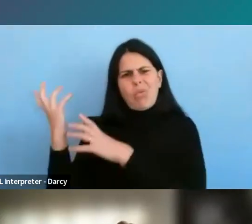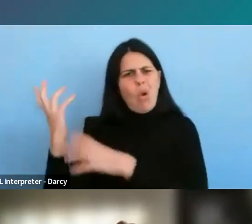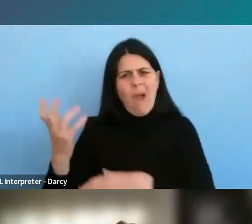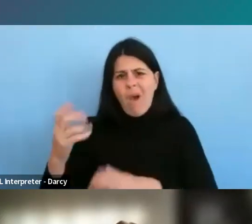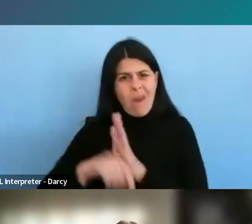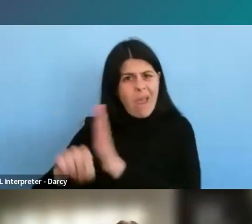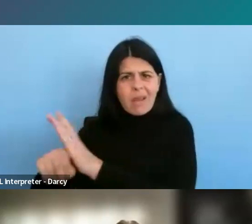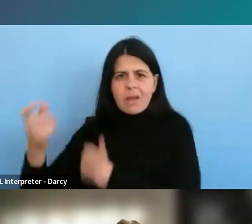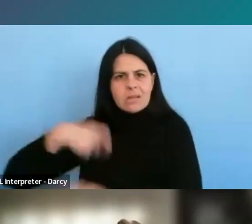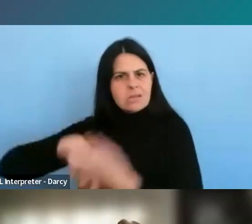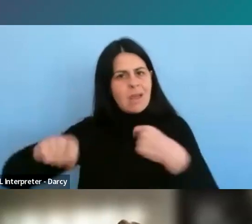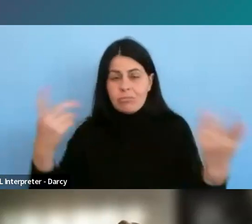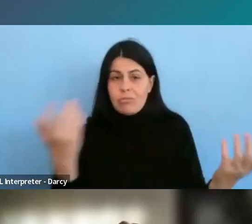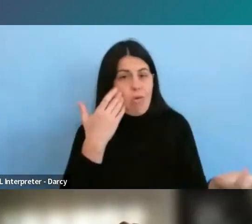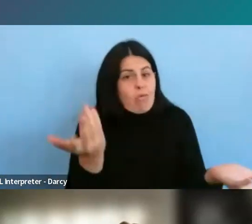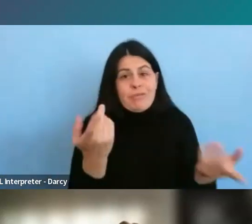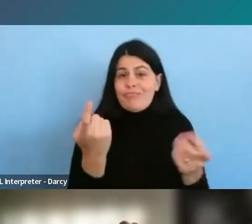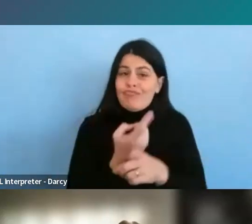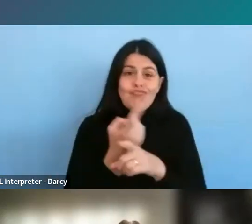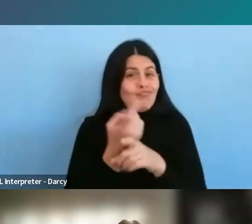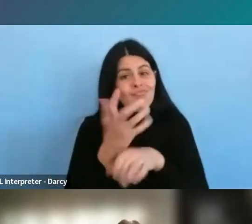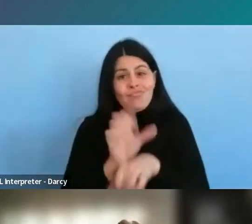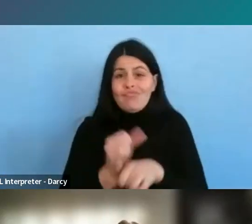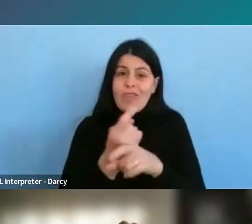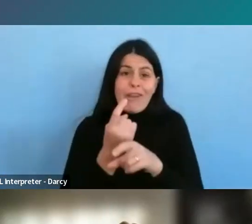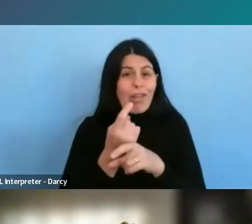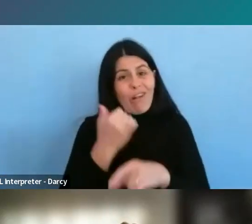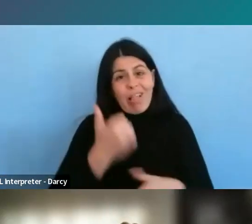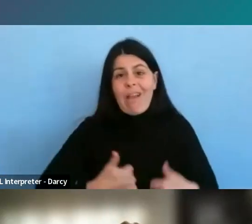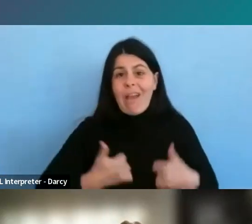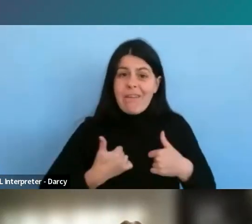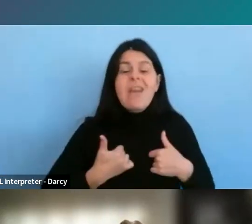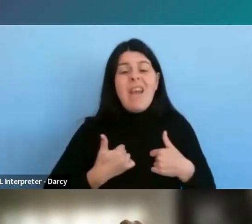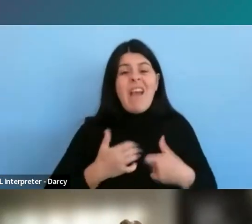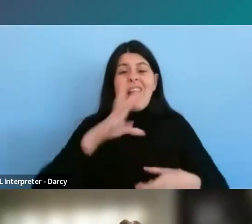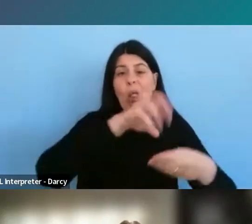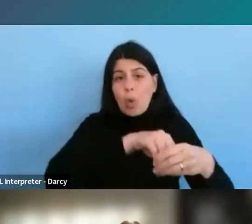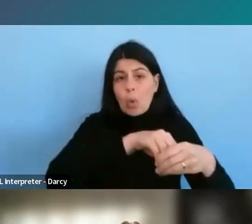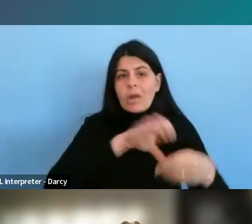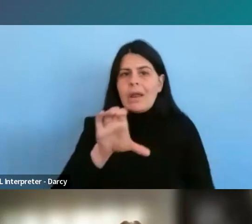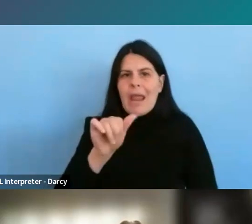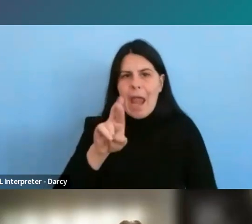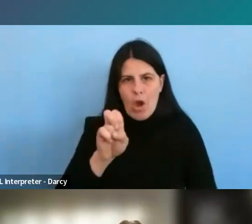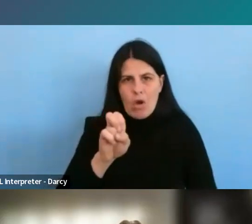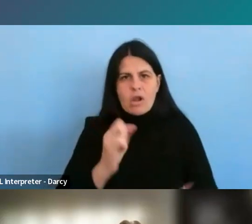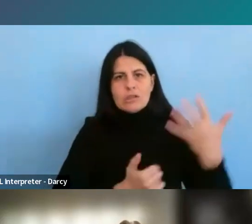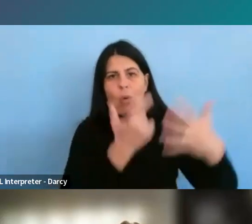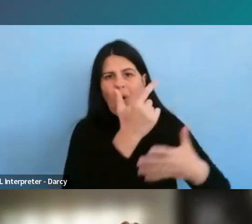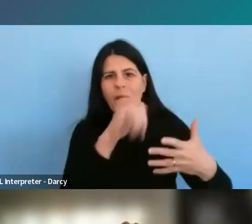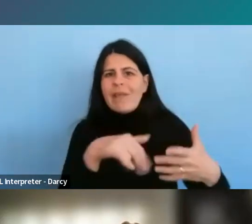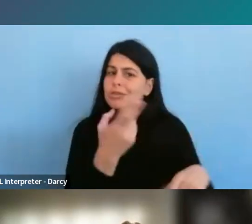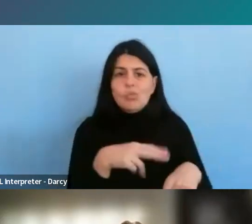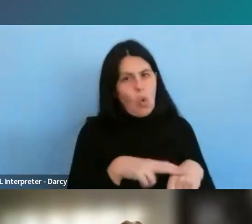totally regular parts of life and care as sort of alongside that. I think just normalizing it is a huge